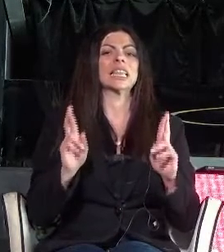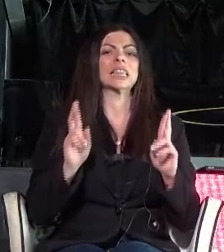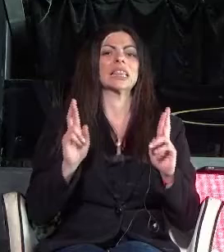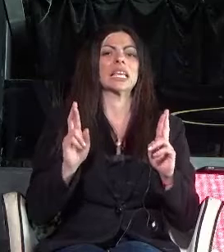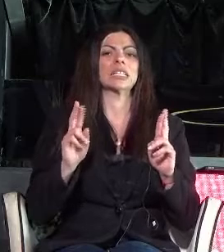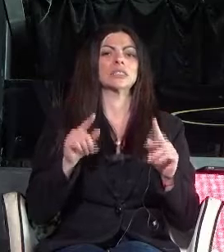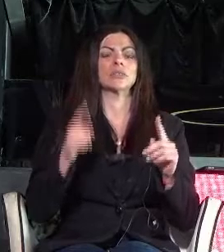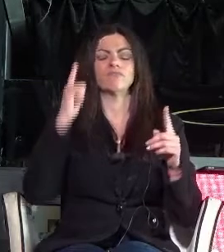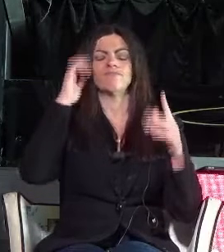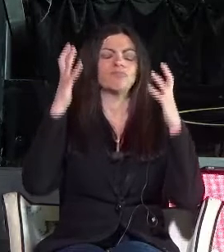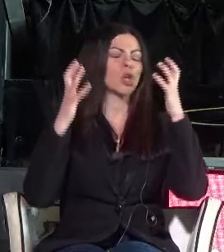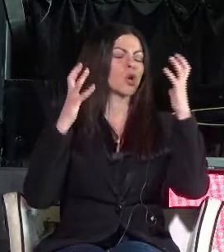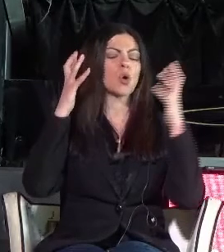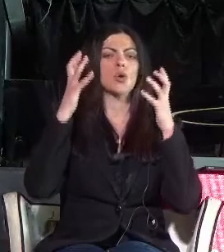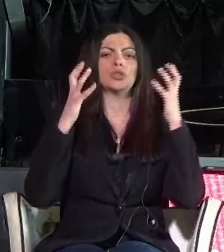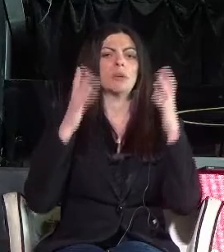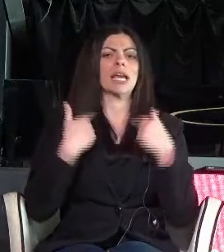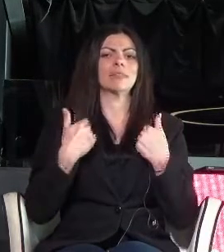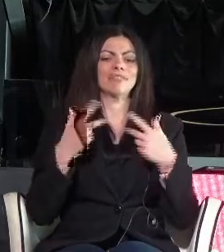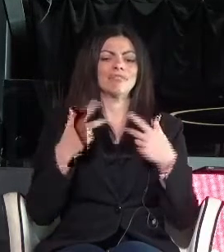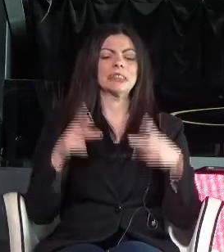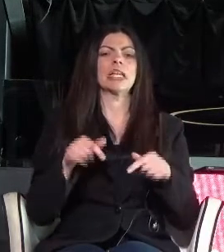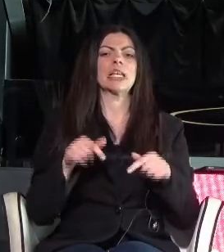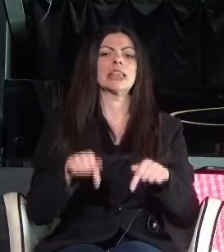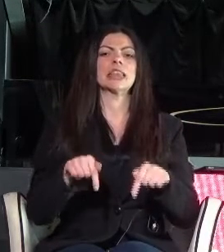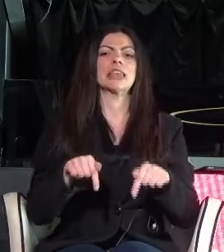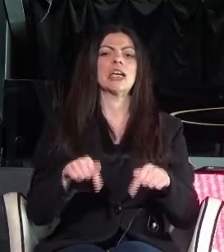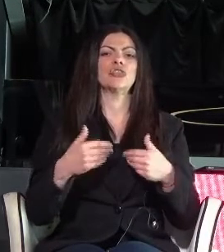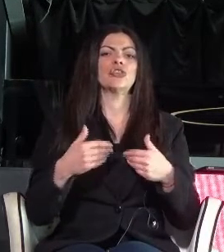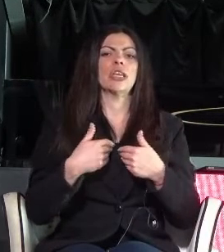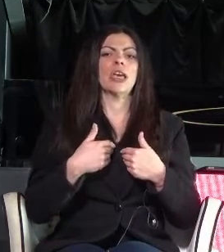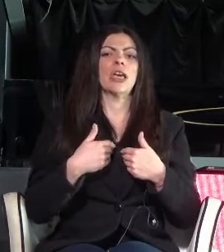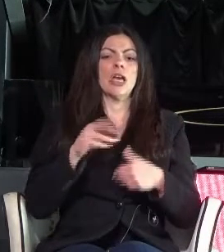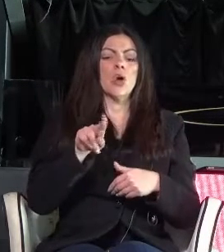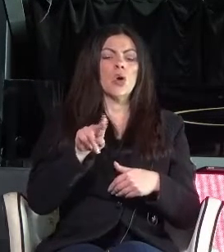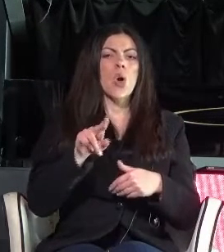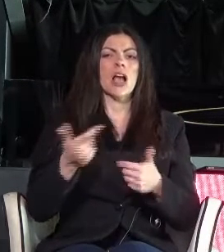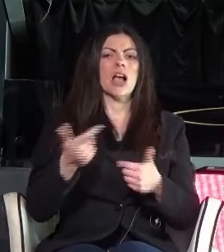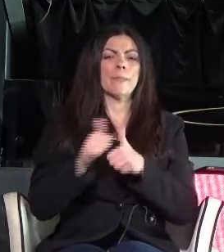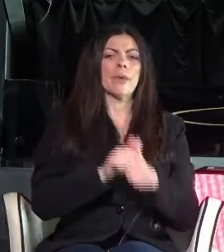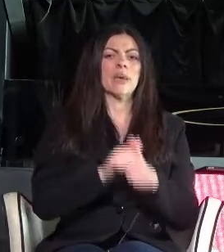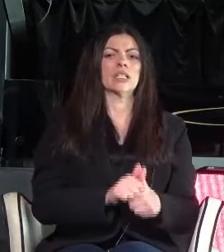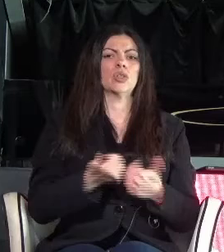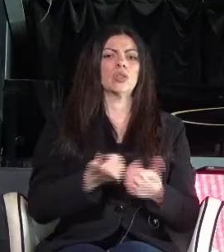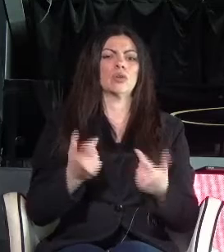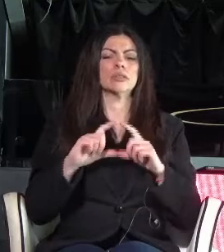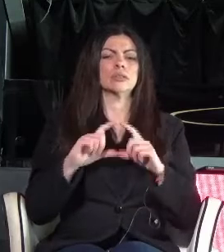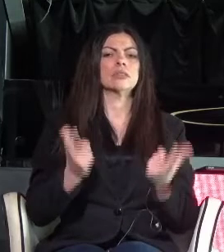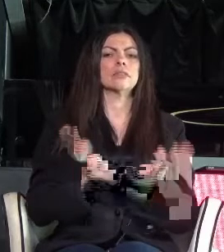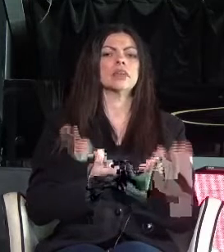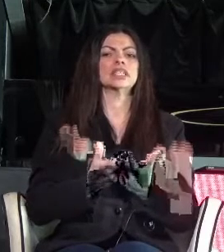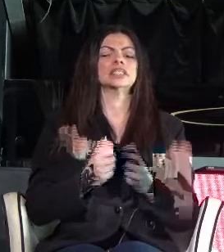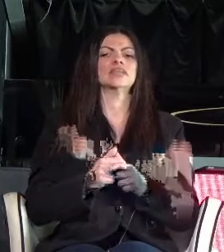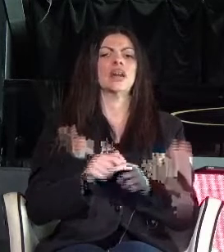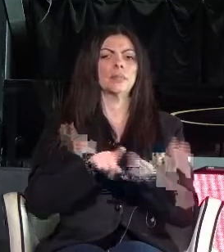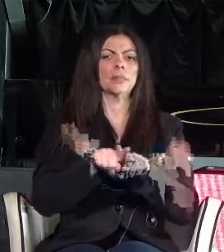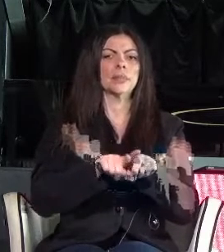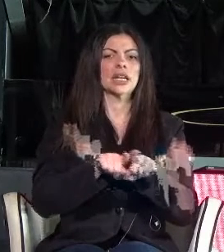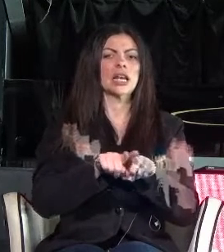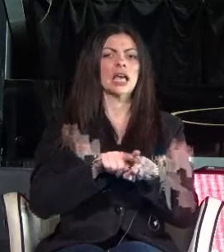friends, our families, my colleagues, just can live their normal life.